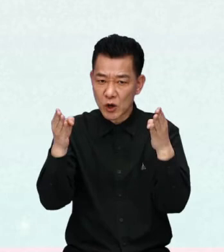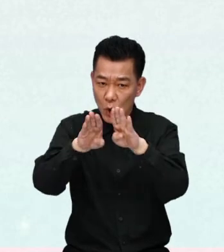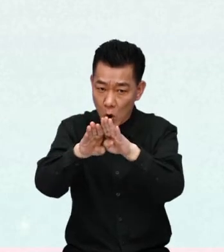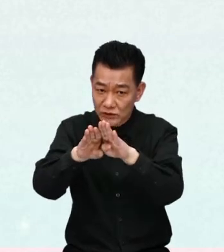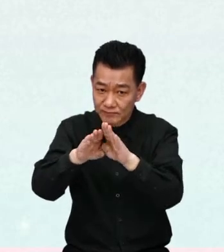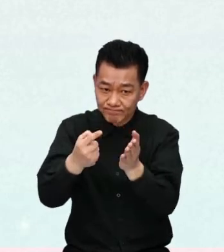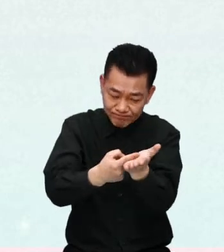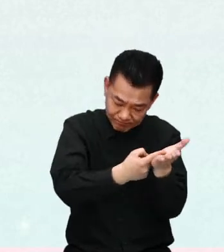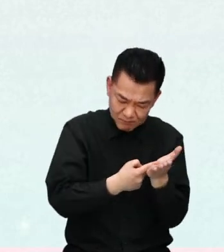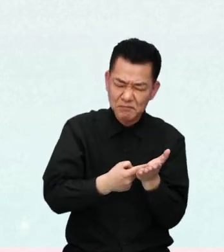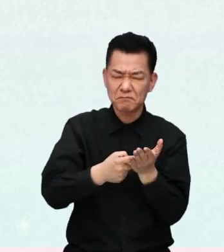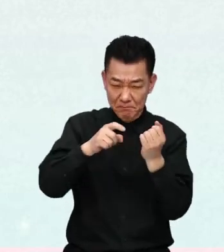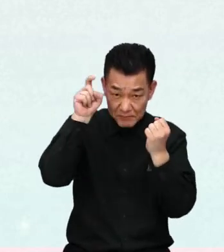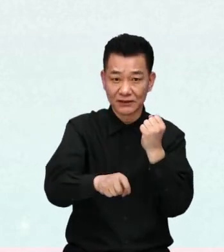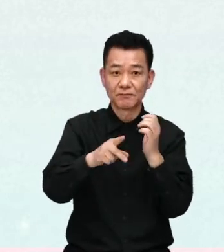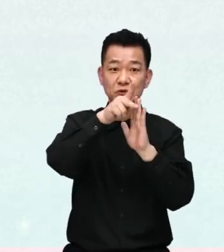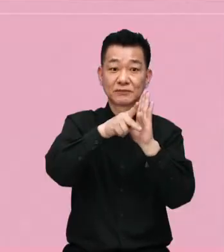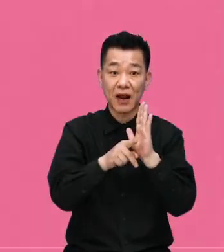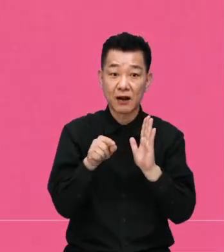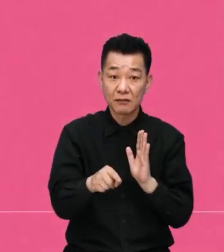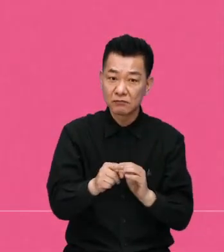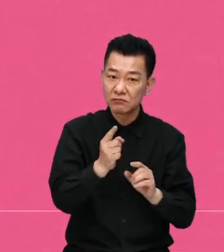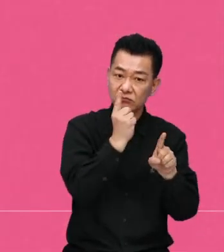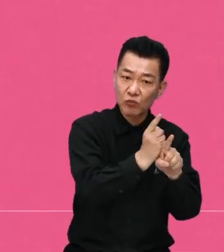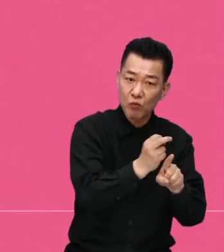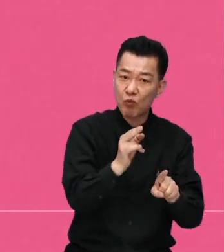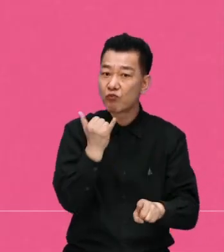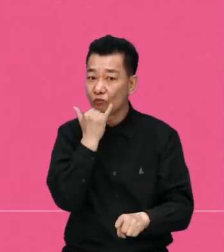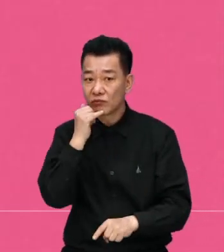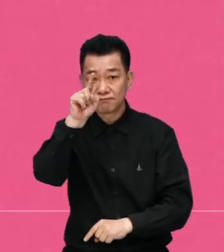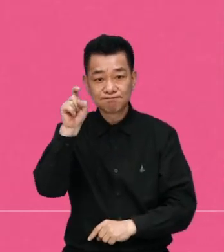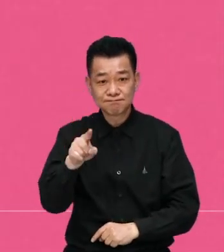and its results. Is it correct or wrong?